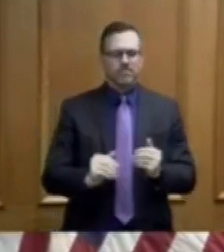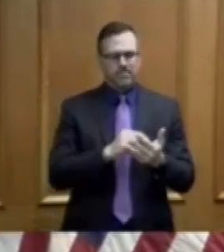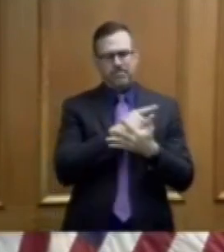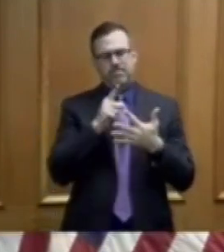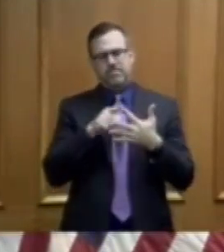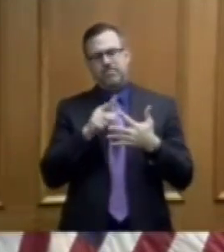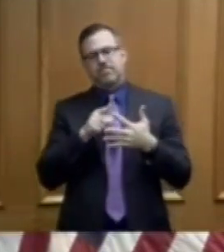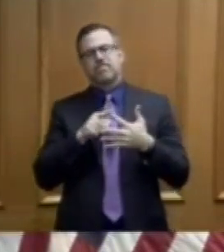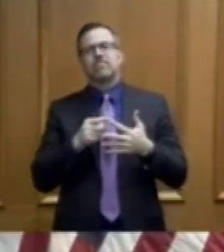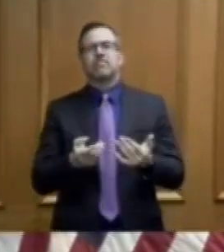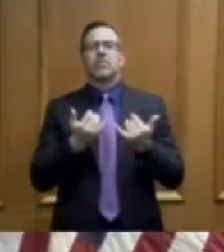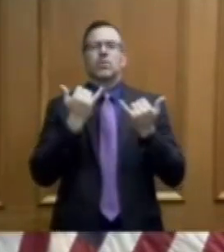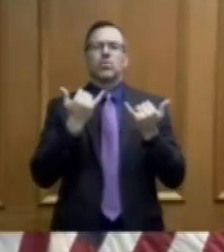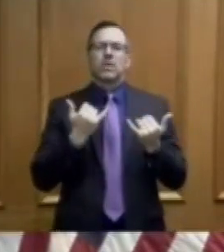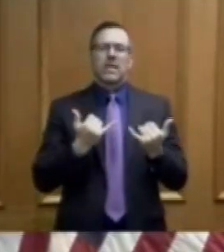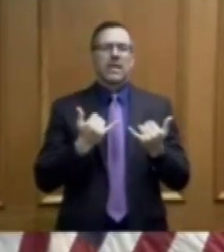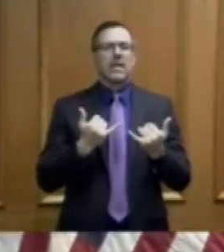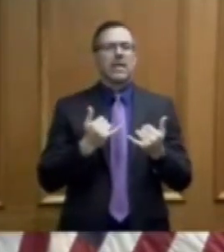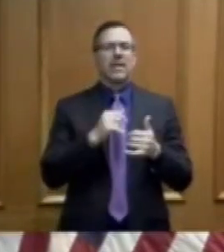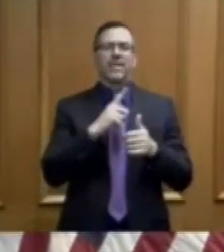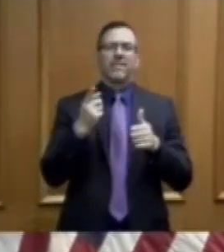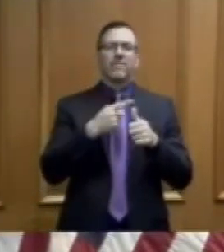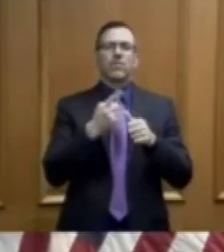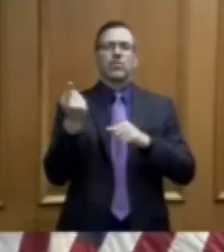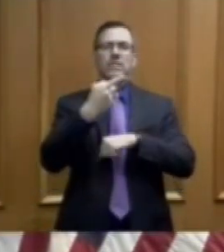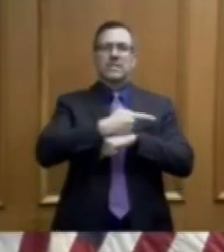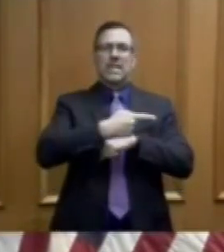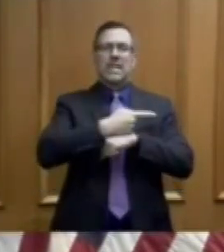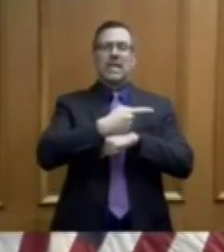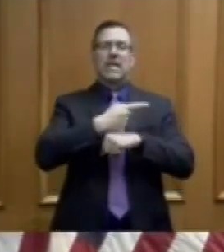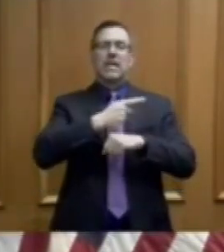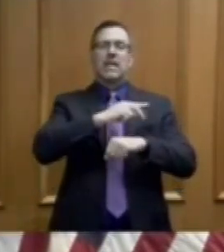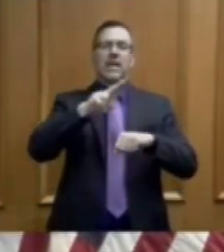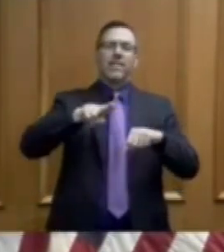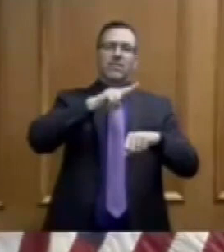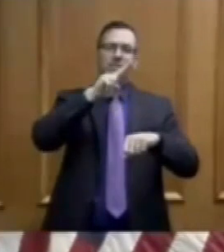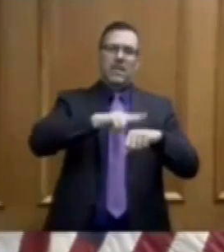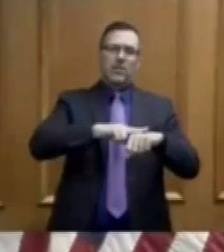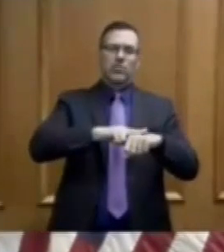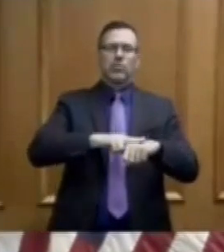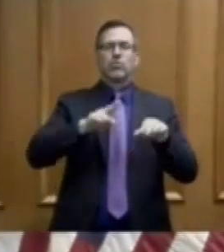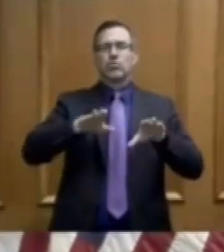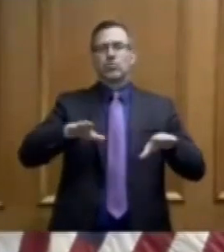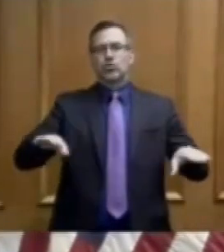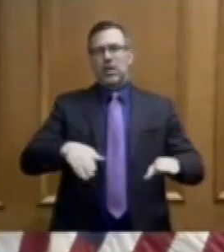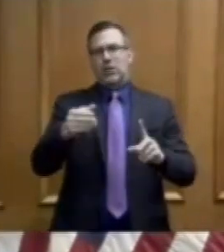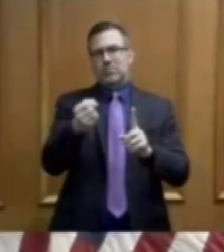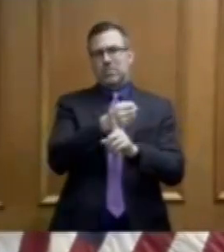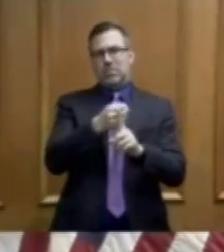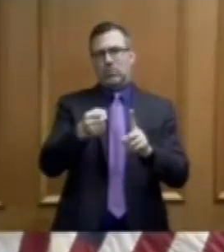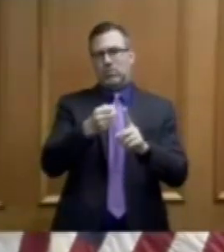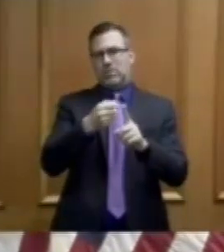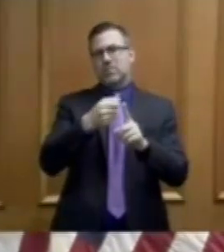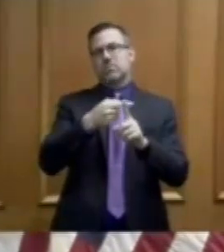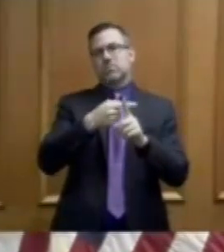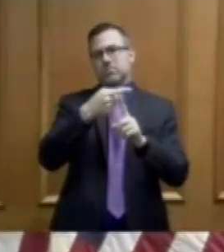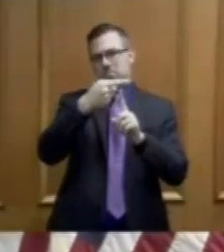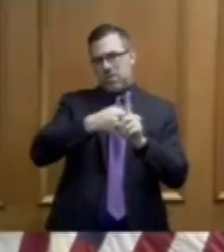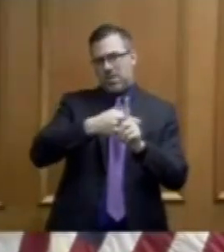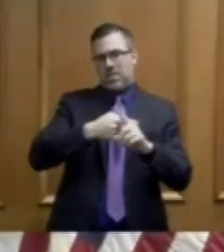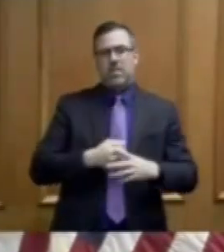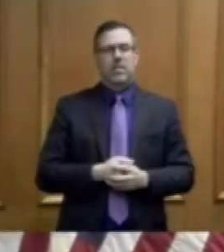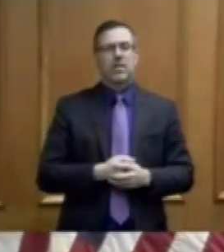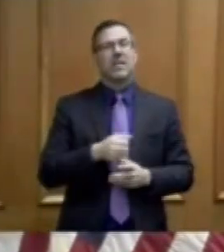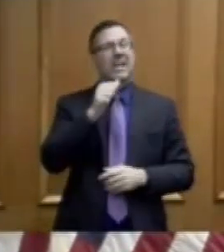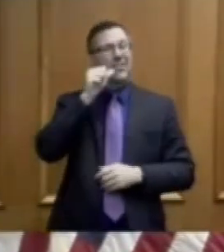Today is the first day of National Child Abuse Month. Yesterday I talked about the mental health aspects